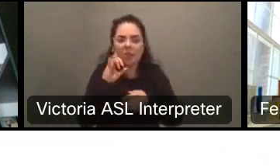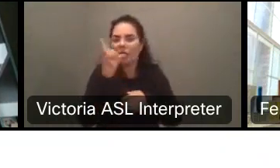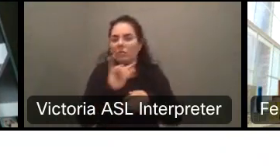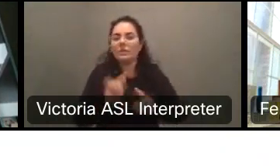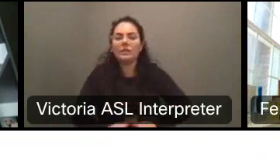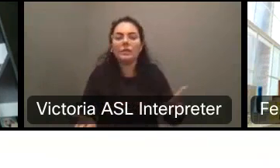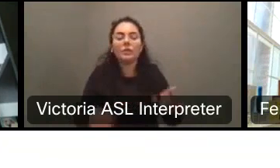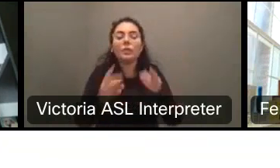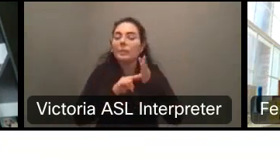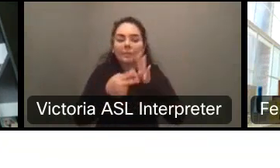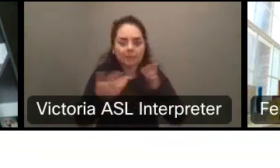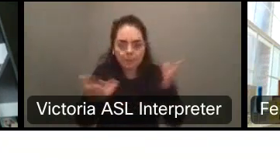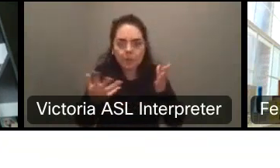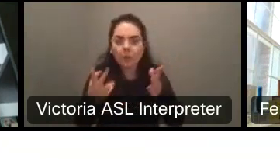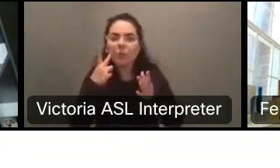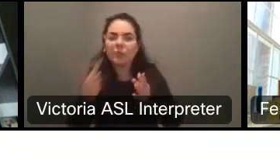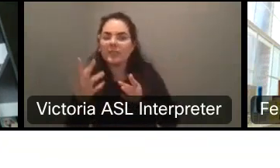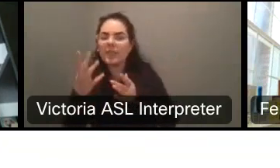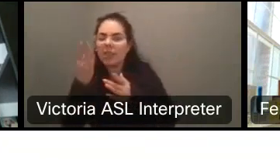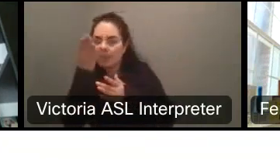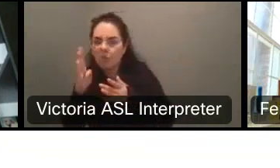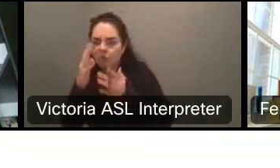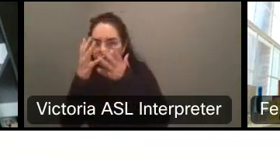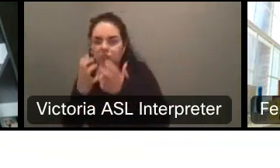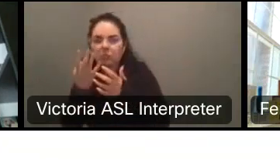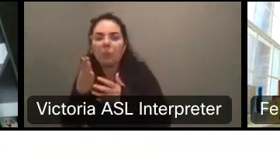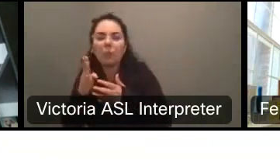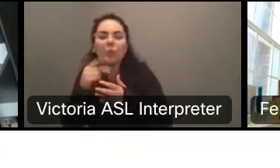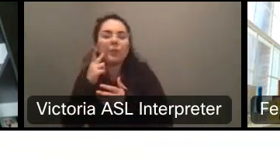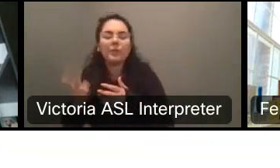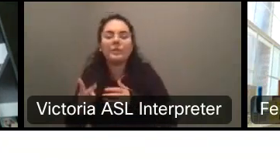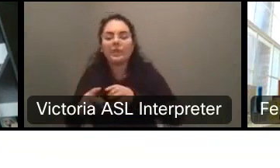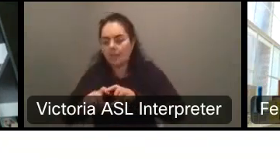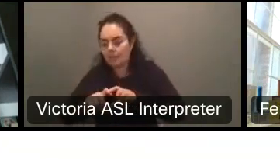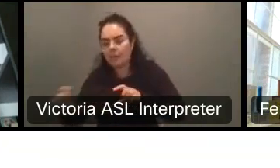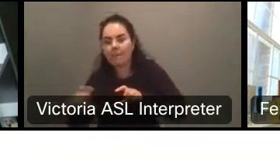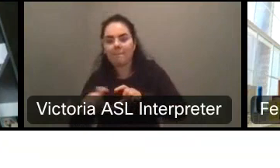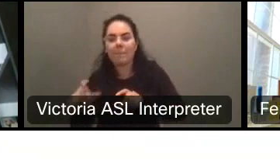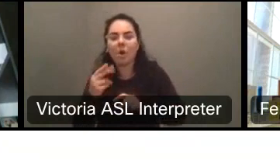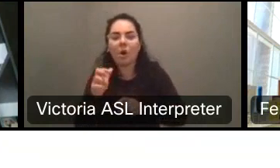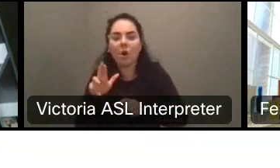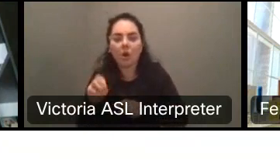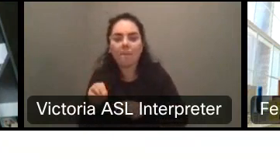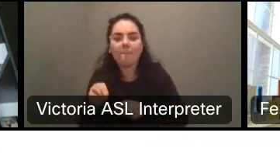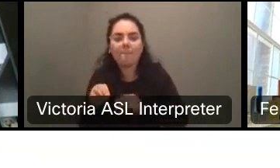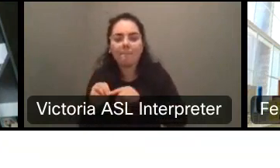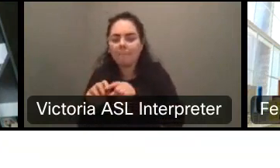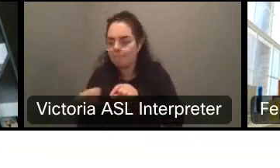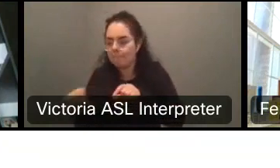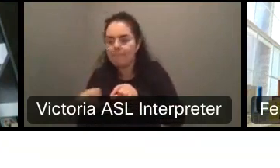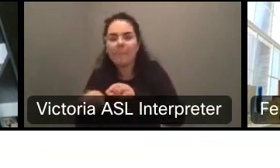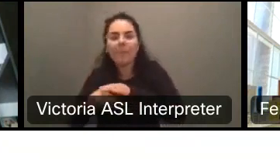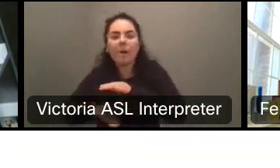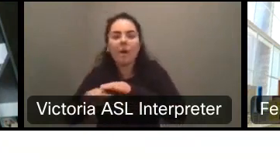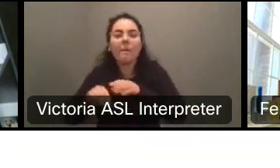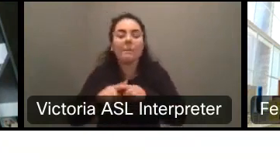at the darker screen, I think it's Harlem and Woodhull are towards the bottom of the list. But when you slice that data and say, okay, of the patients